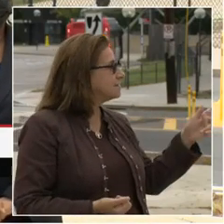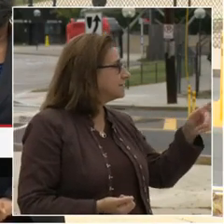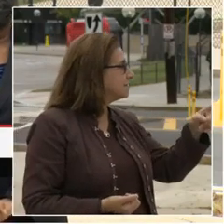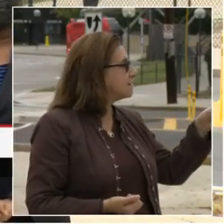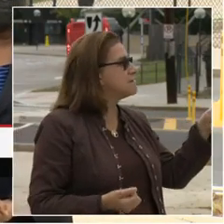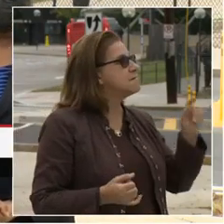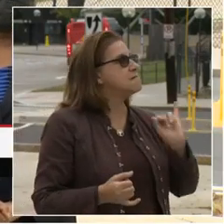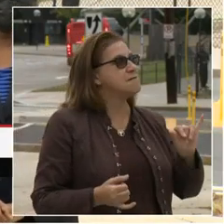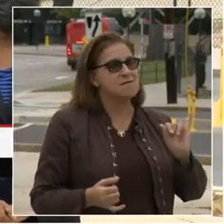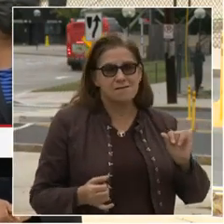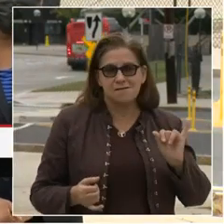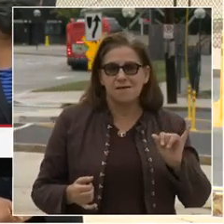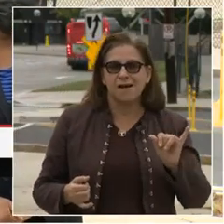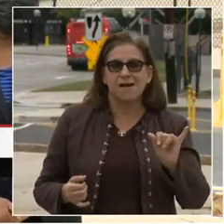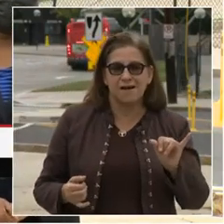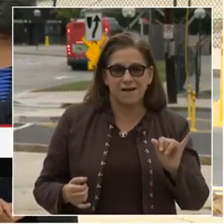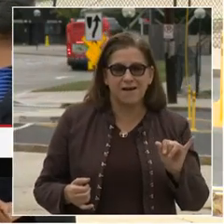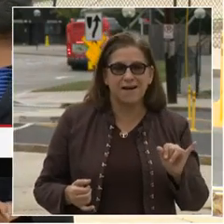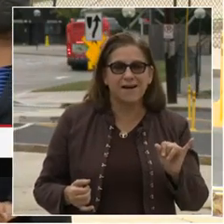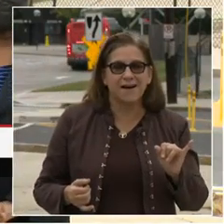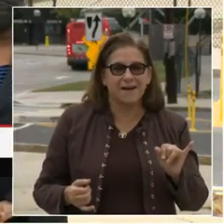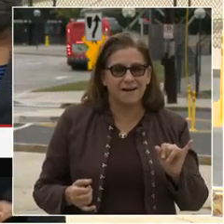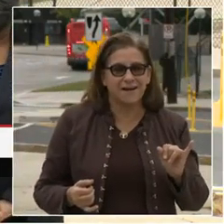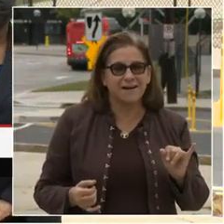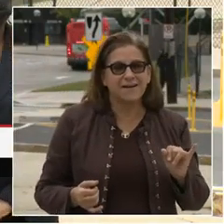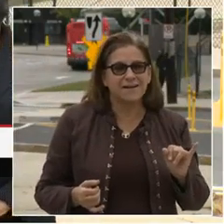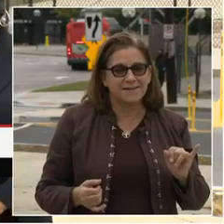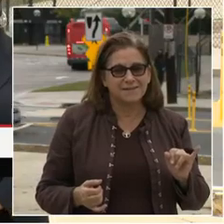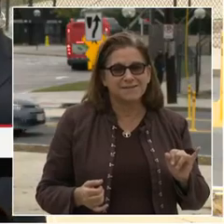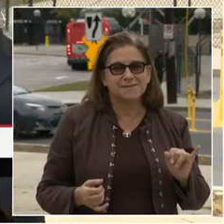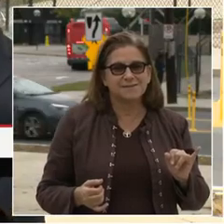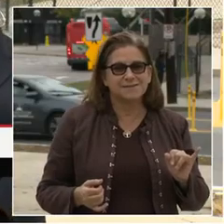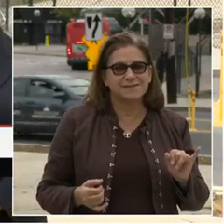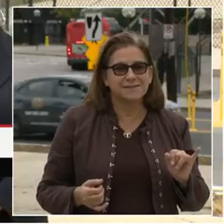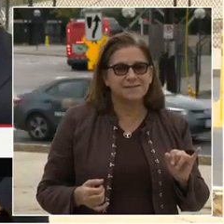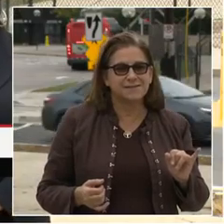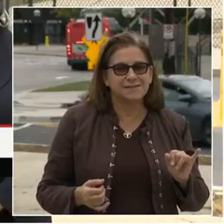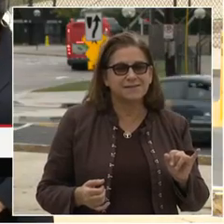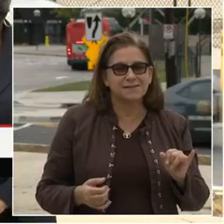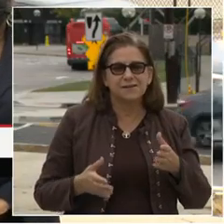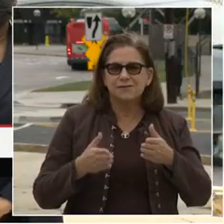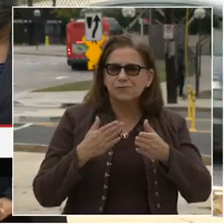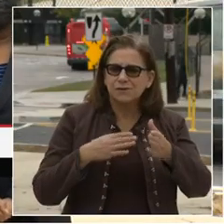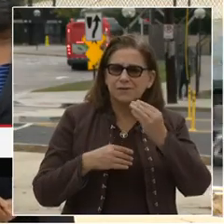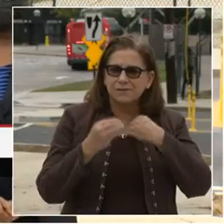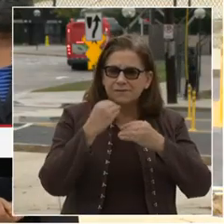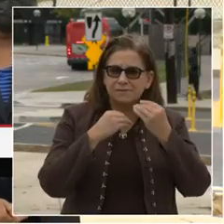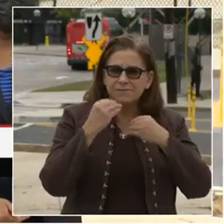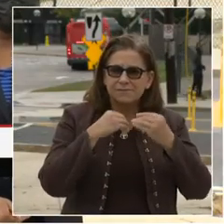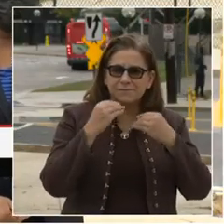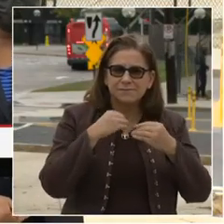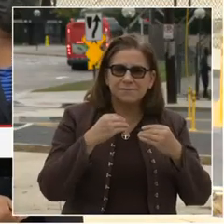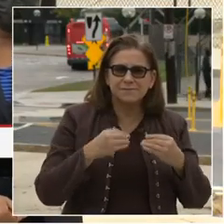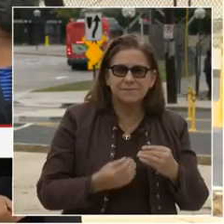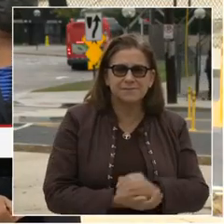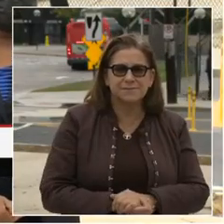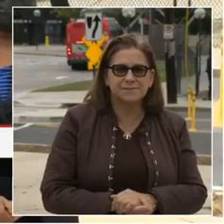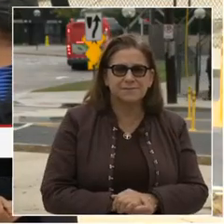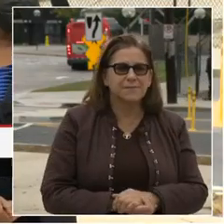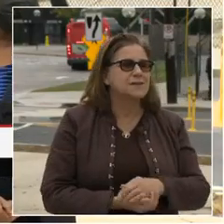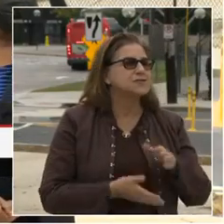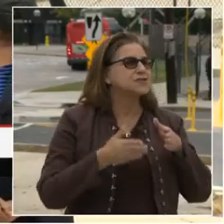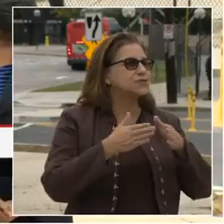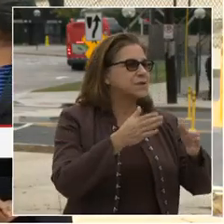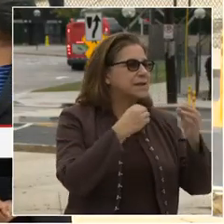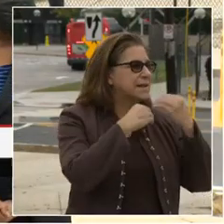bike lane that helps connect the Metropolitan Branch Trail critical link. They push the parking out, so